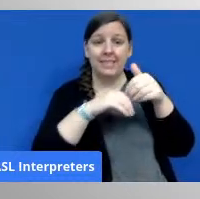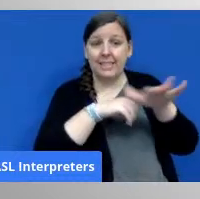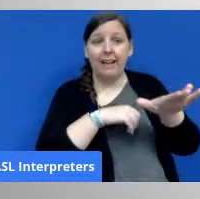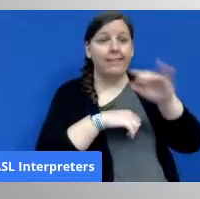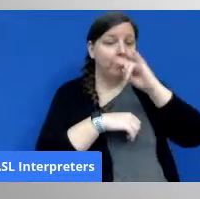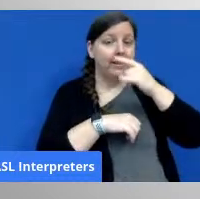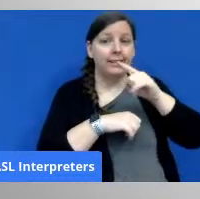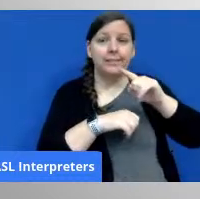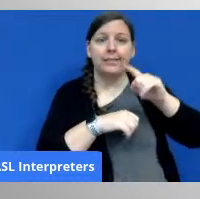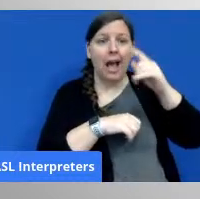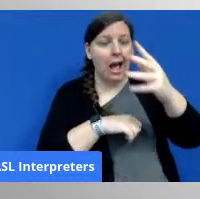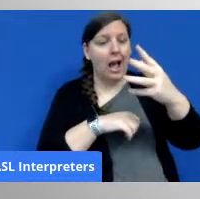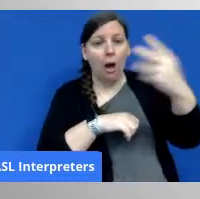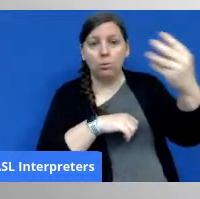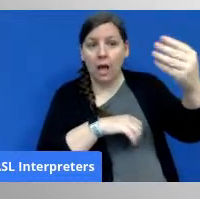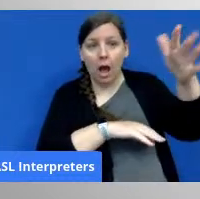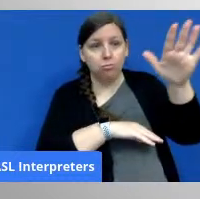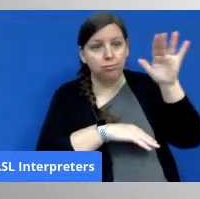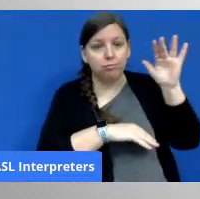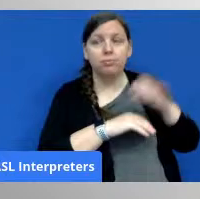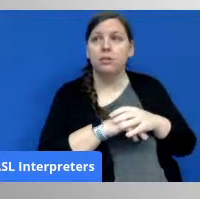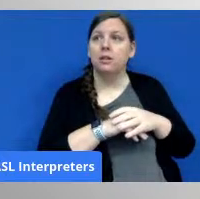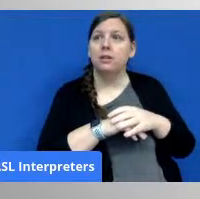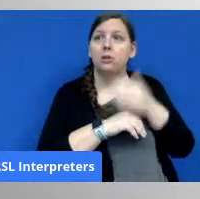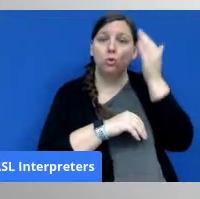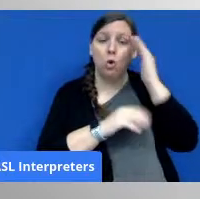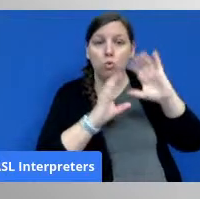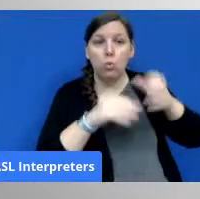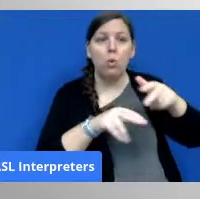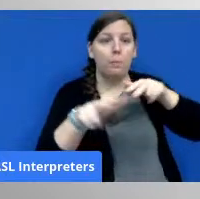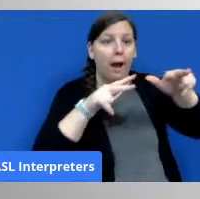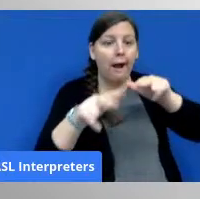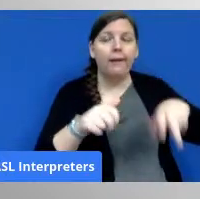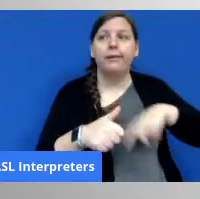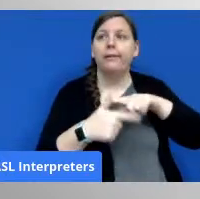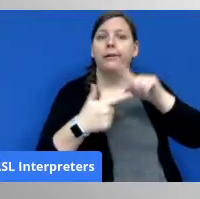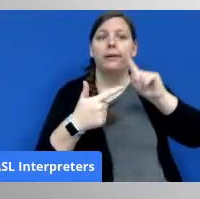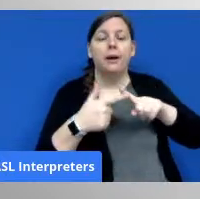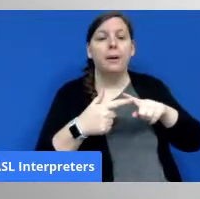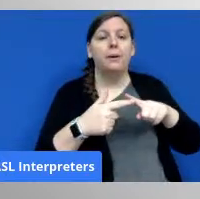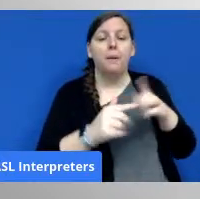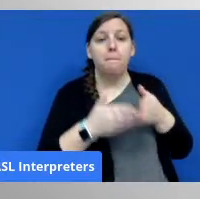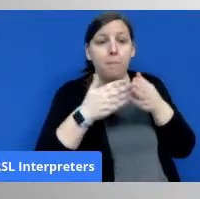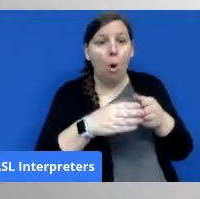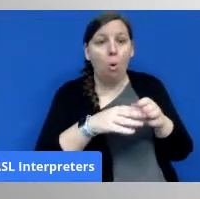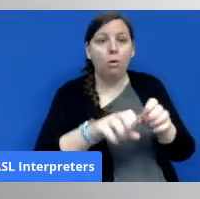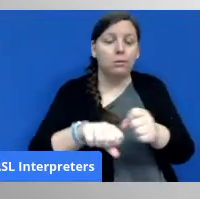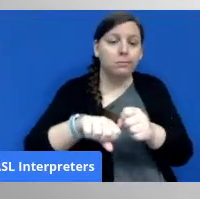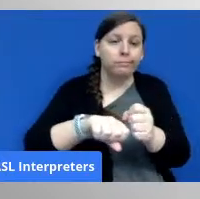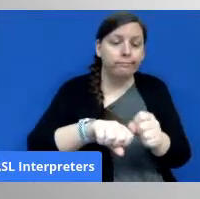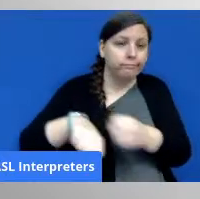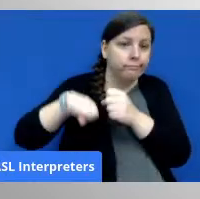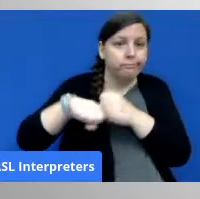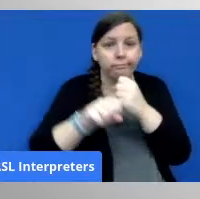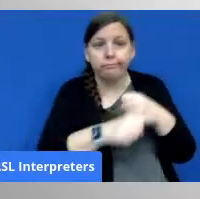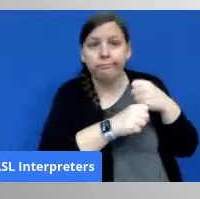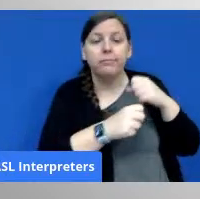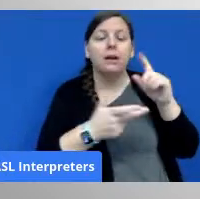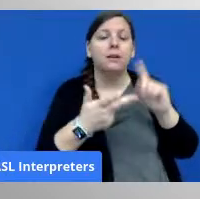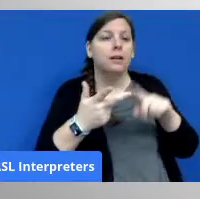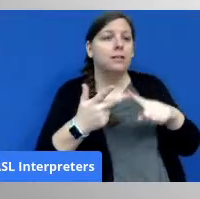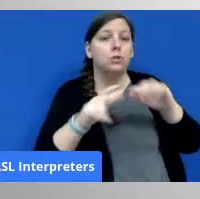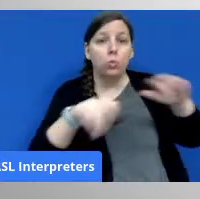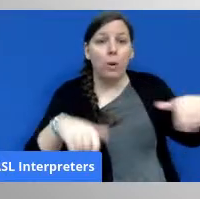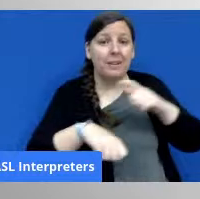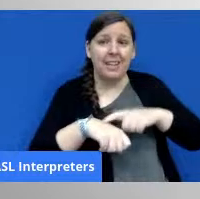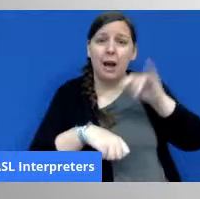group hikes and boat rides and, swimming time. I feel like that is a resource, a